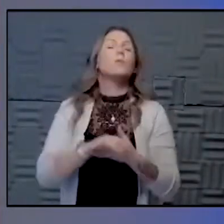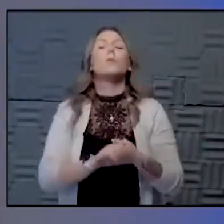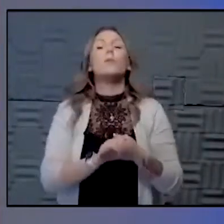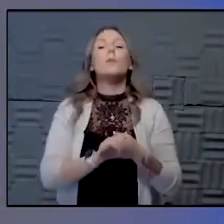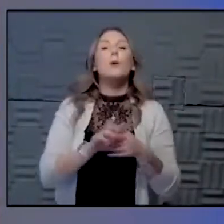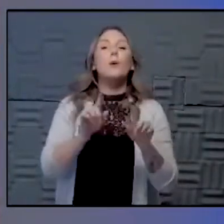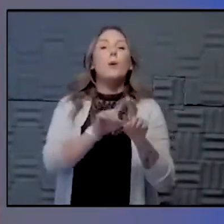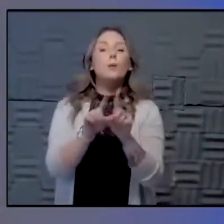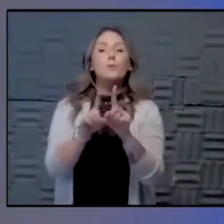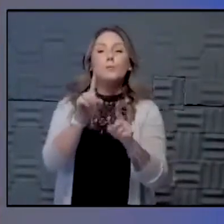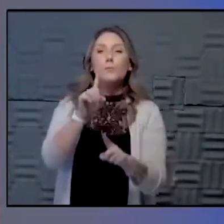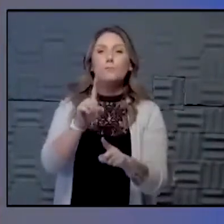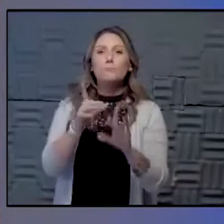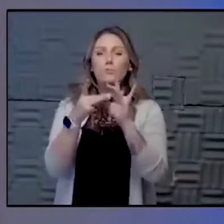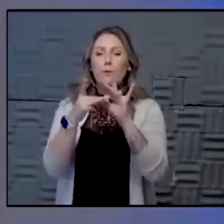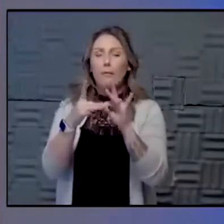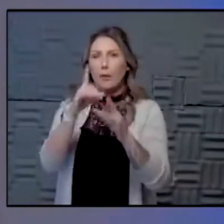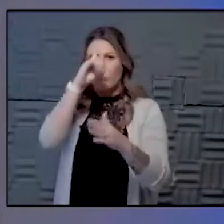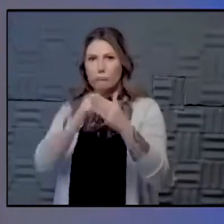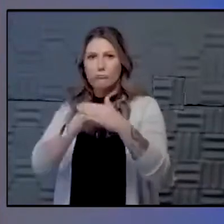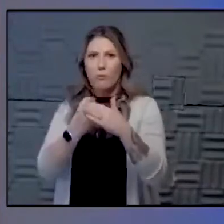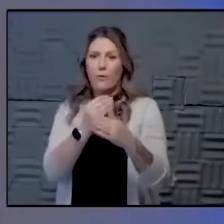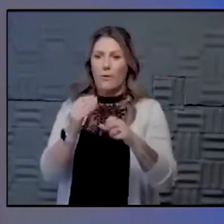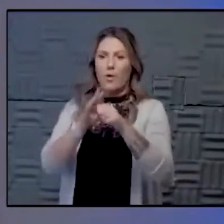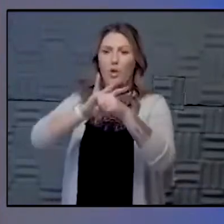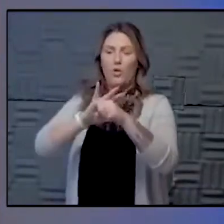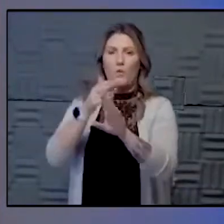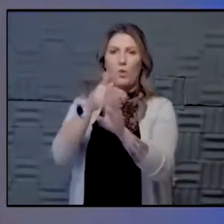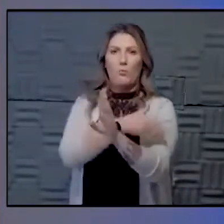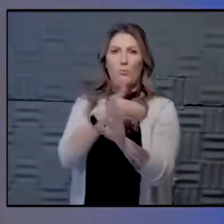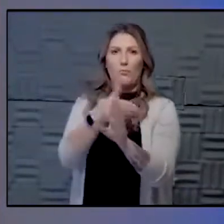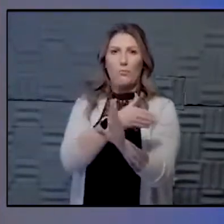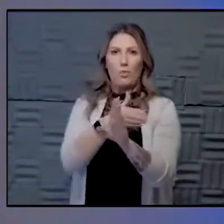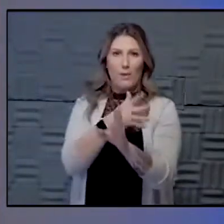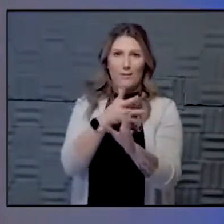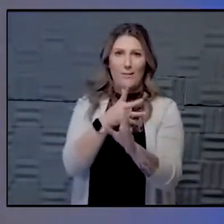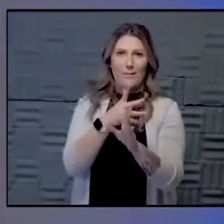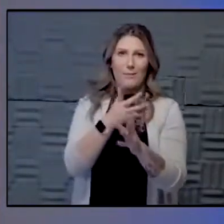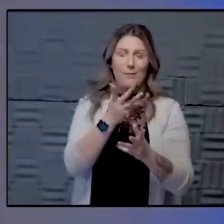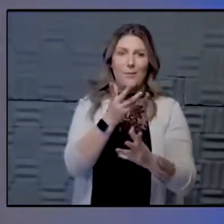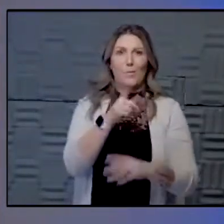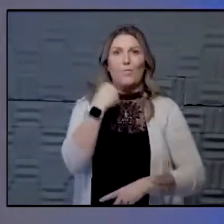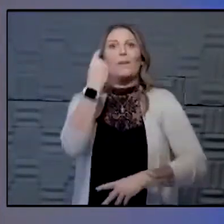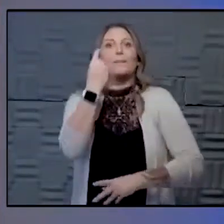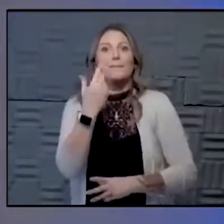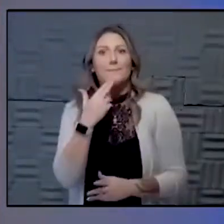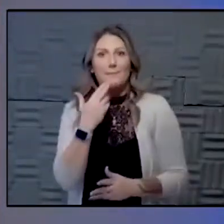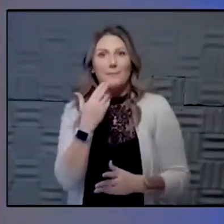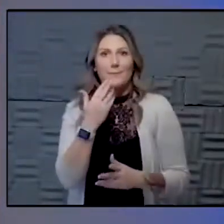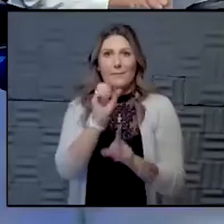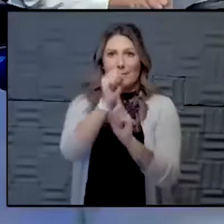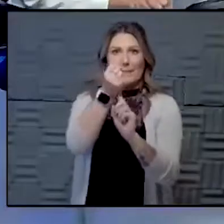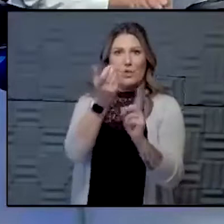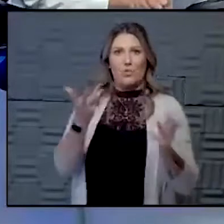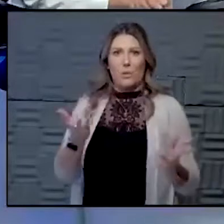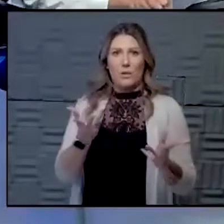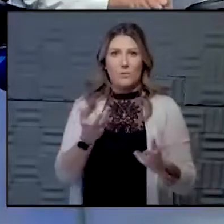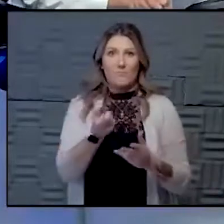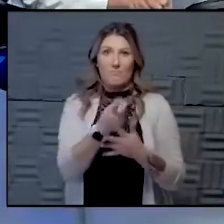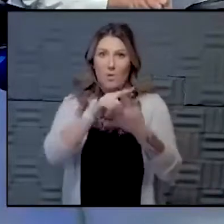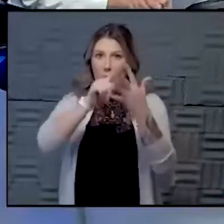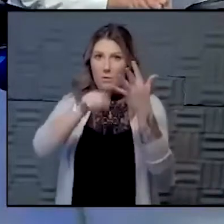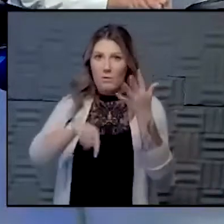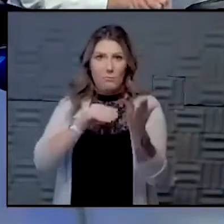COVID have a pre-existing vascular risk factor, so they already have at least one risk factor. Some of those things that Dr. Jones just